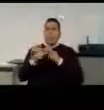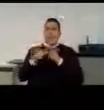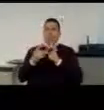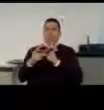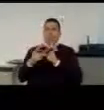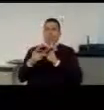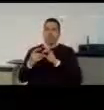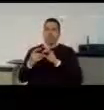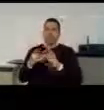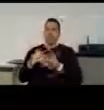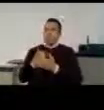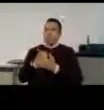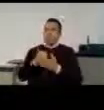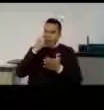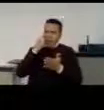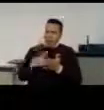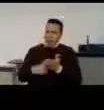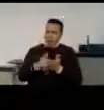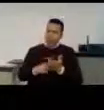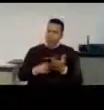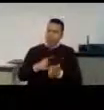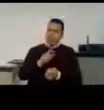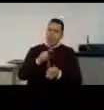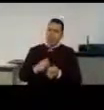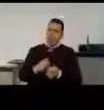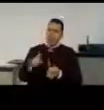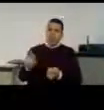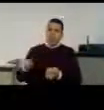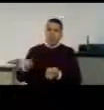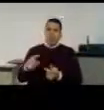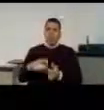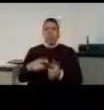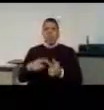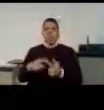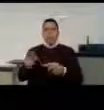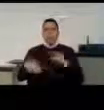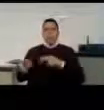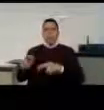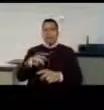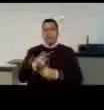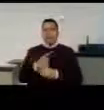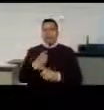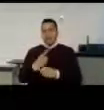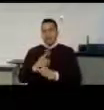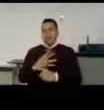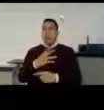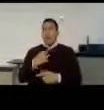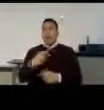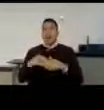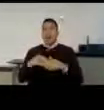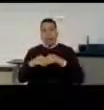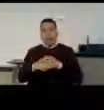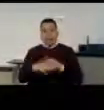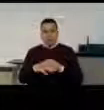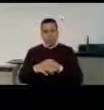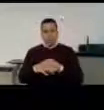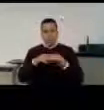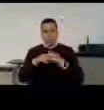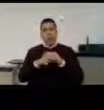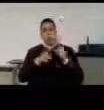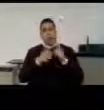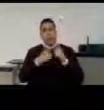connections to have someone to really identify what was going on, and then access, right? Because access is a huge